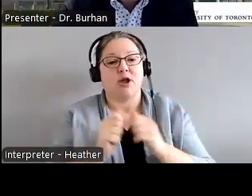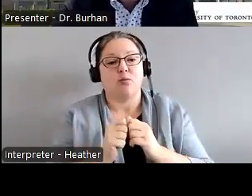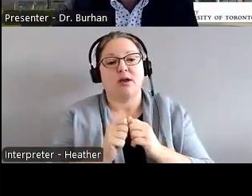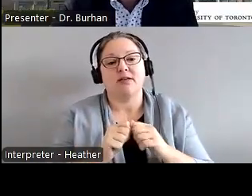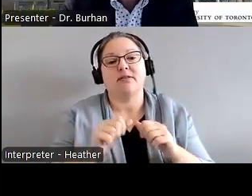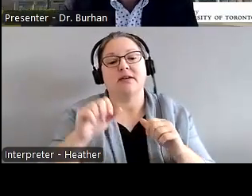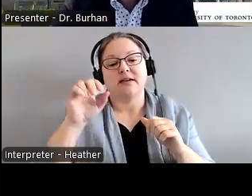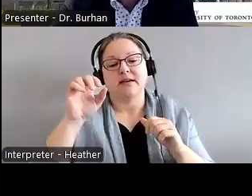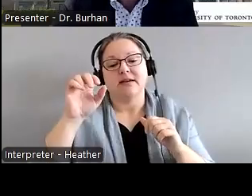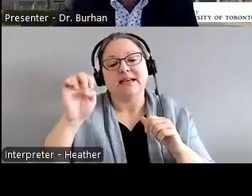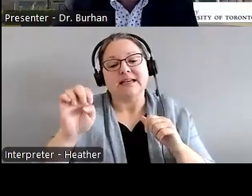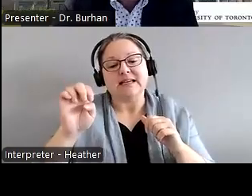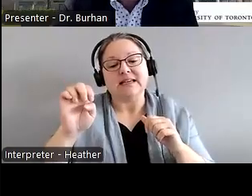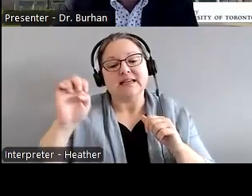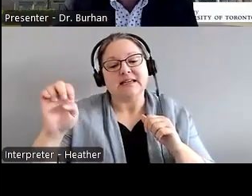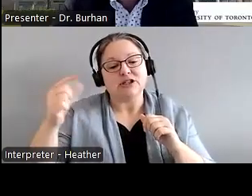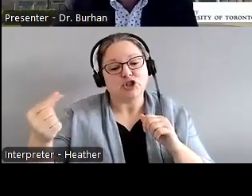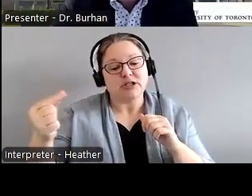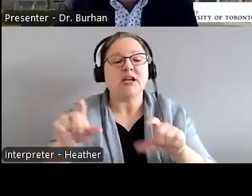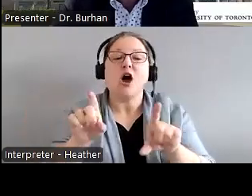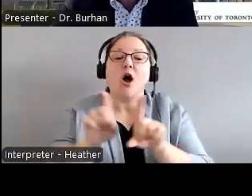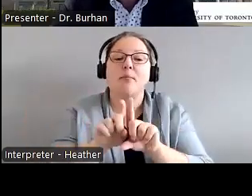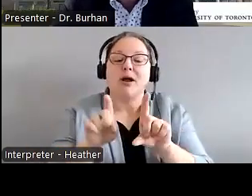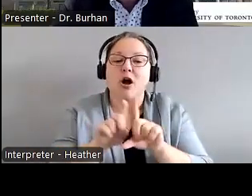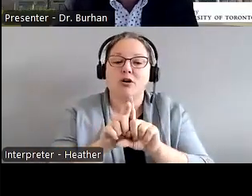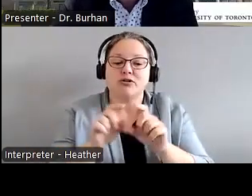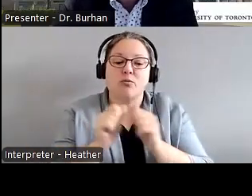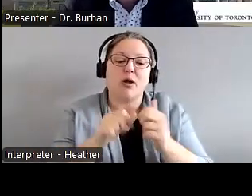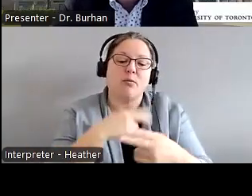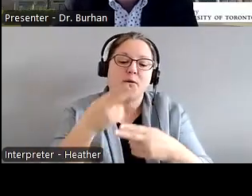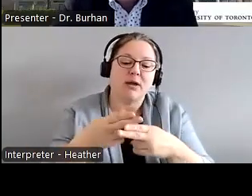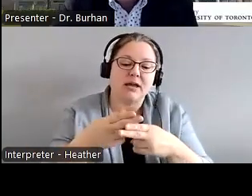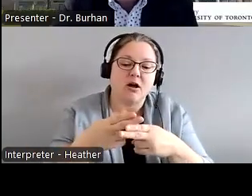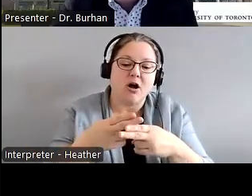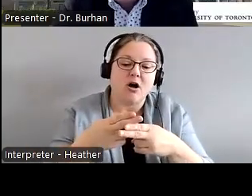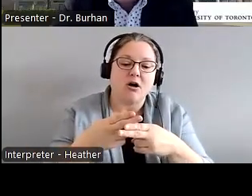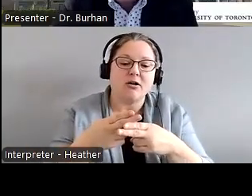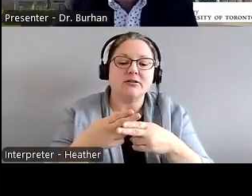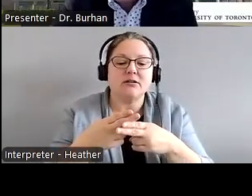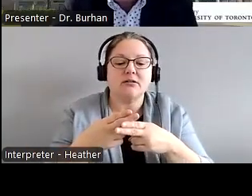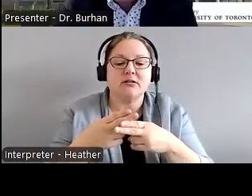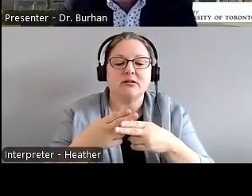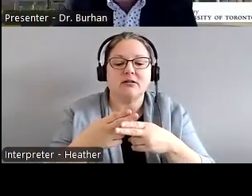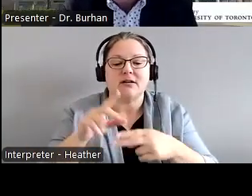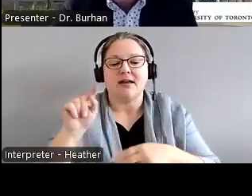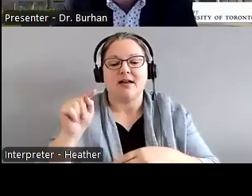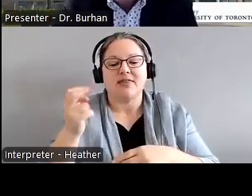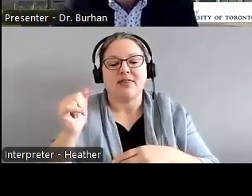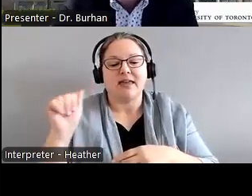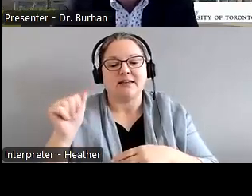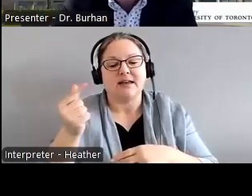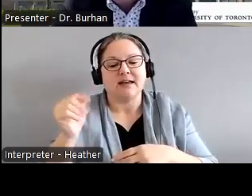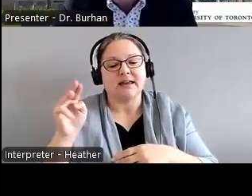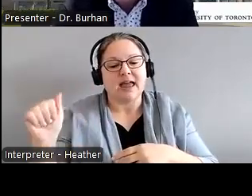EEG recording, but also in the something we call theta gamma coupling, which is the change in the excitability. So